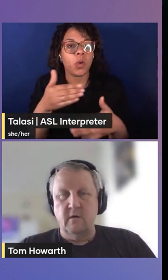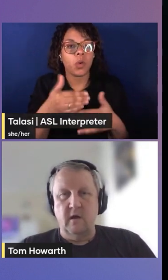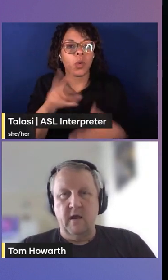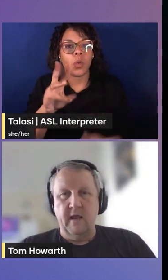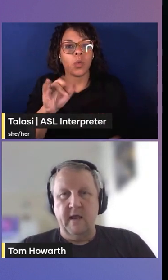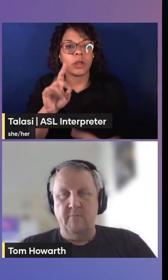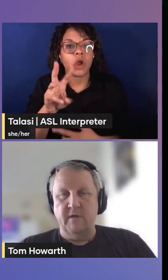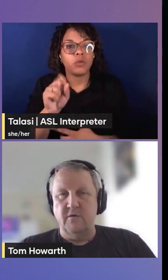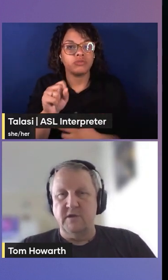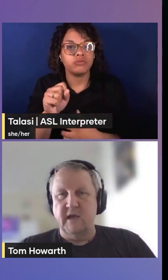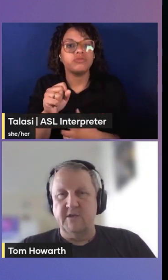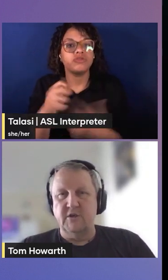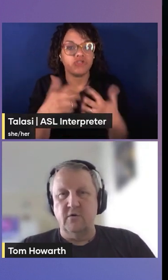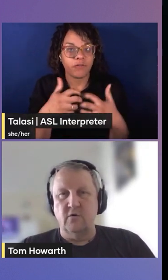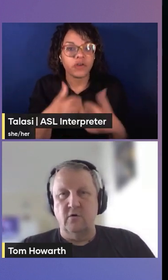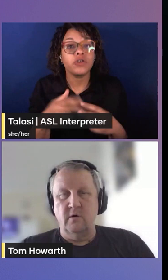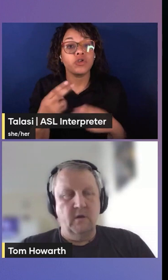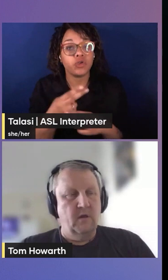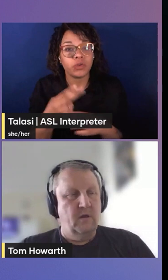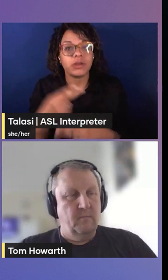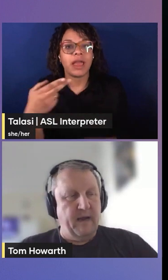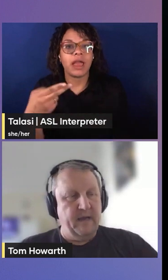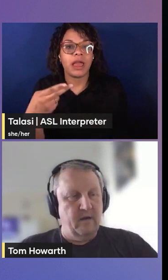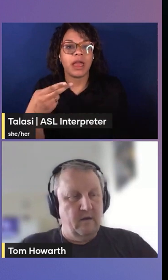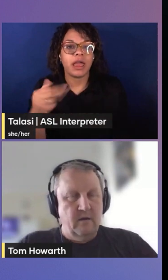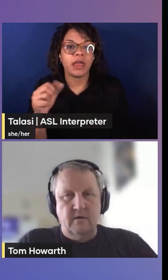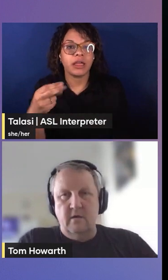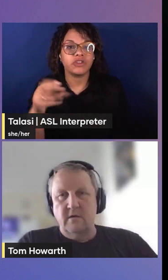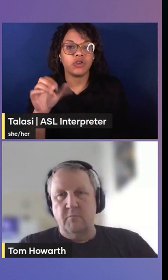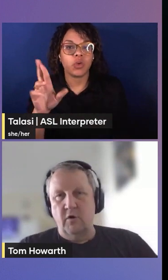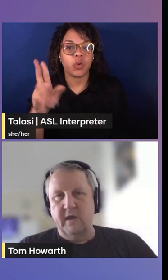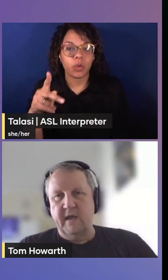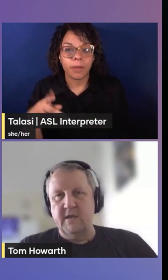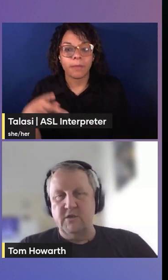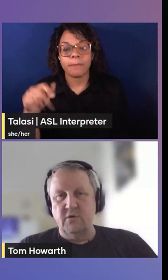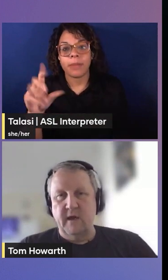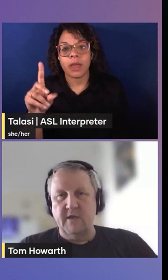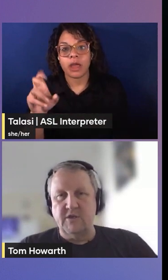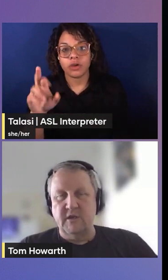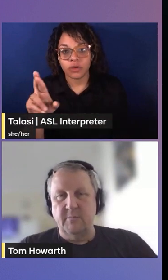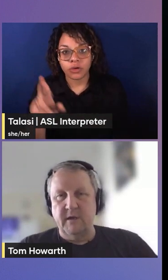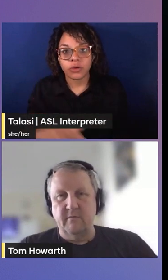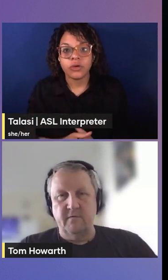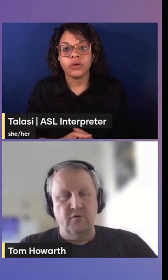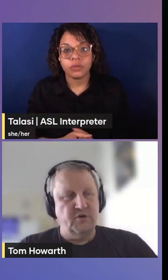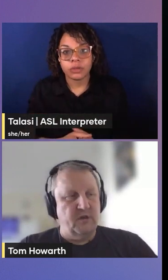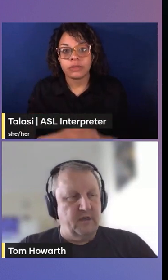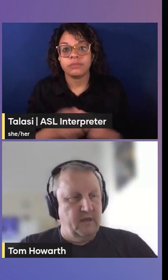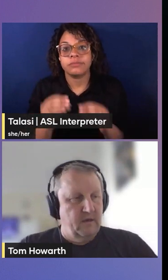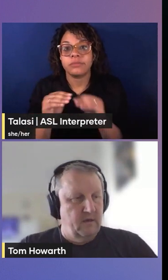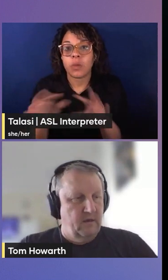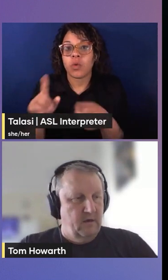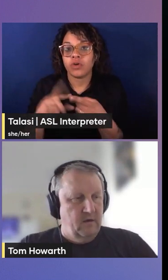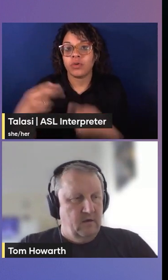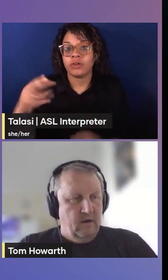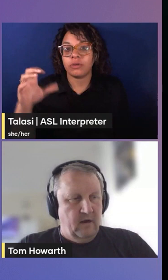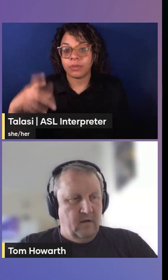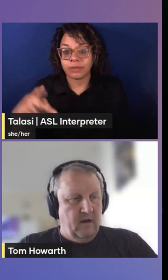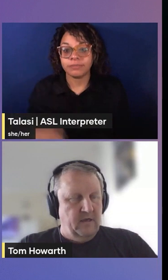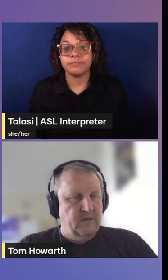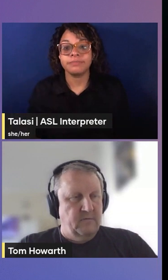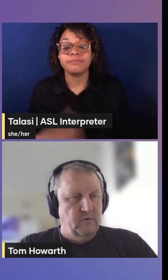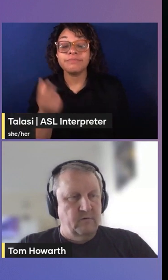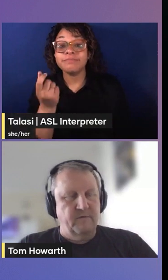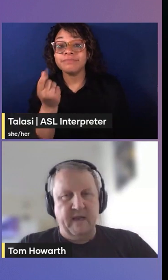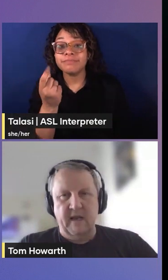server with using HashiCorp Packer, deploying it into HCP. Unfortunately,